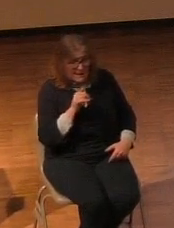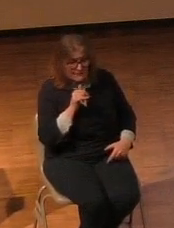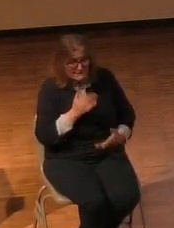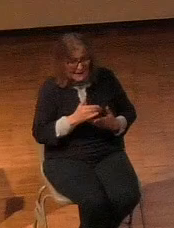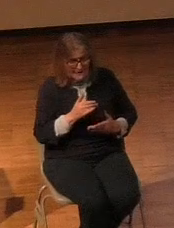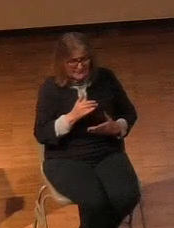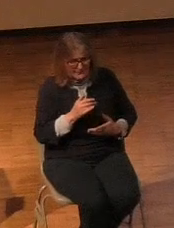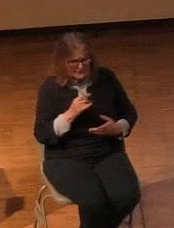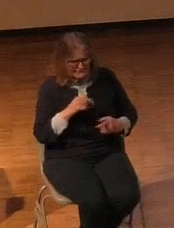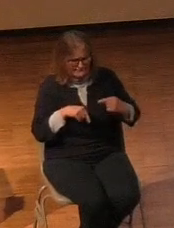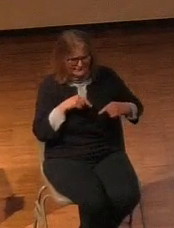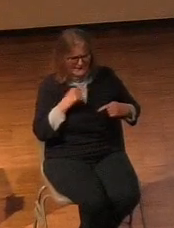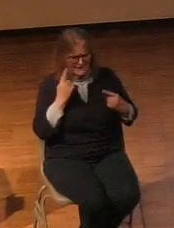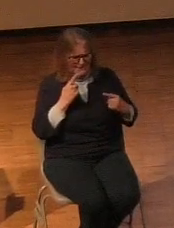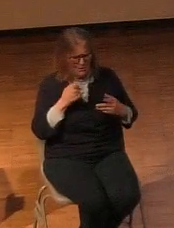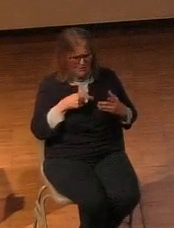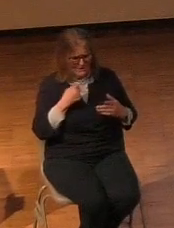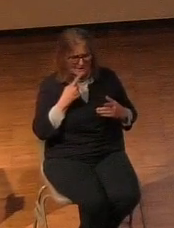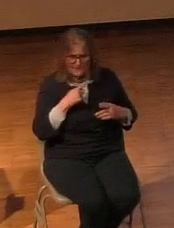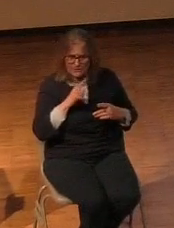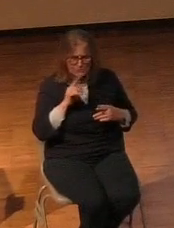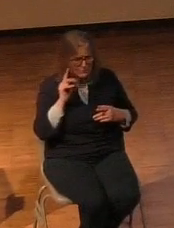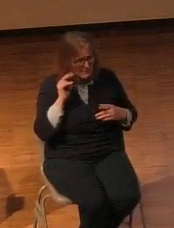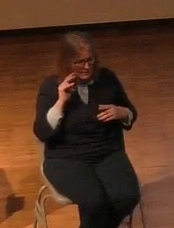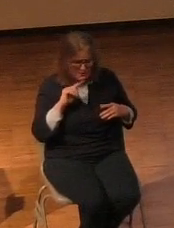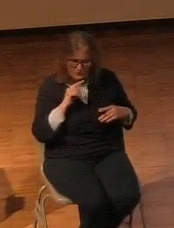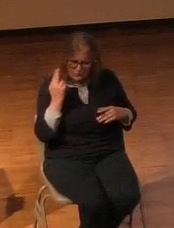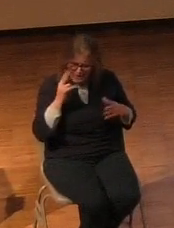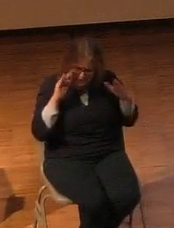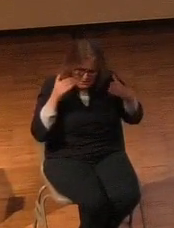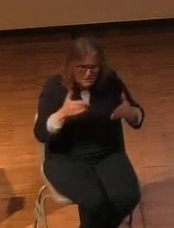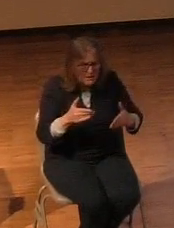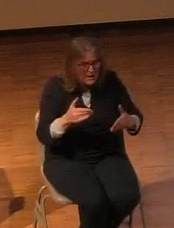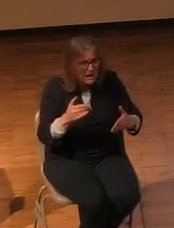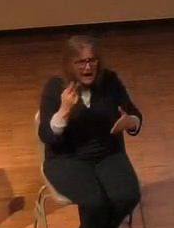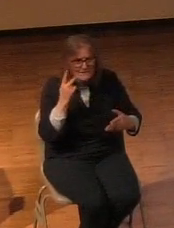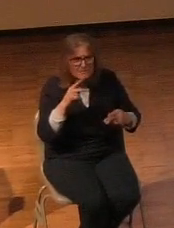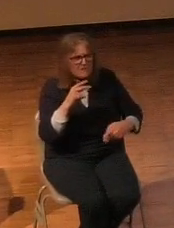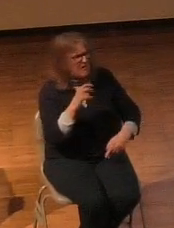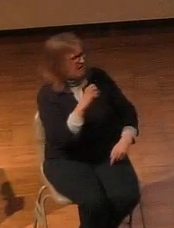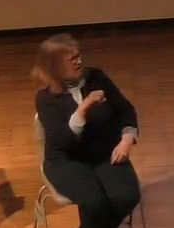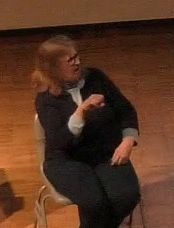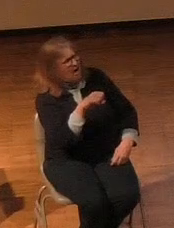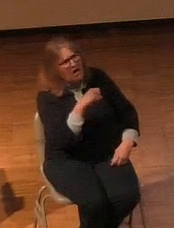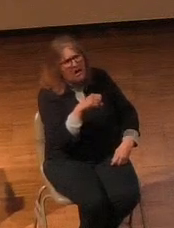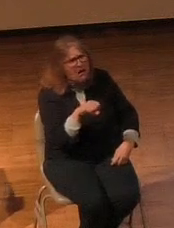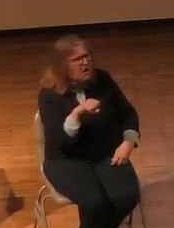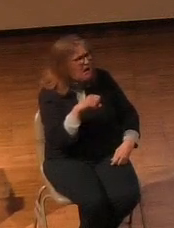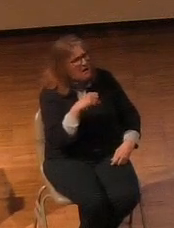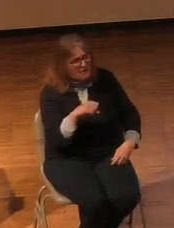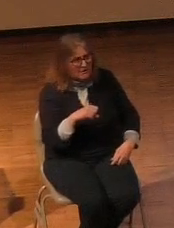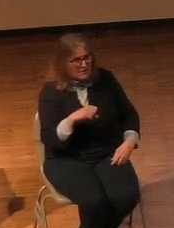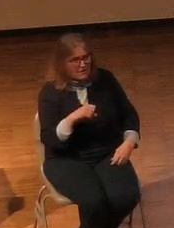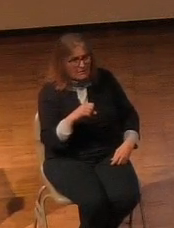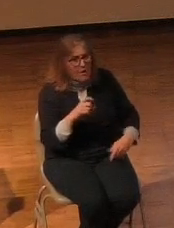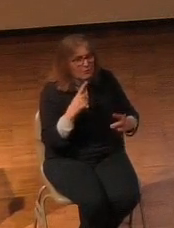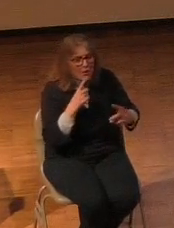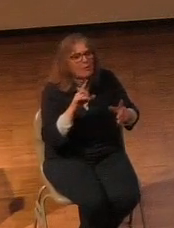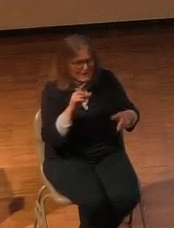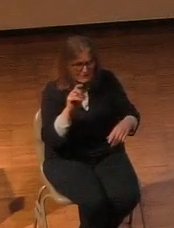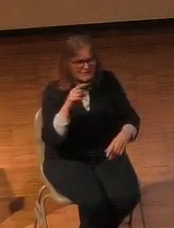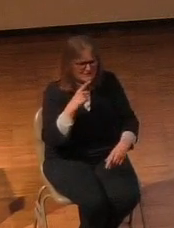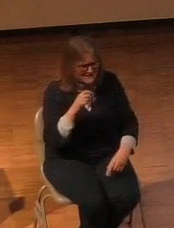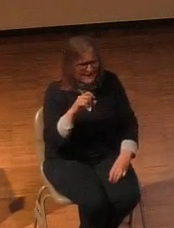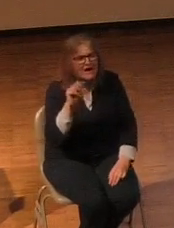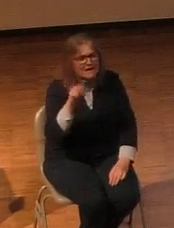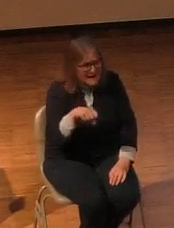the reason I'm so committed to this is because I see them shaking their heads when I say that. Yep, that's right. Don't